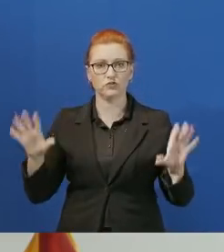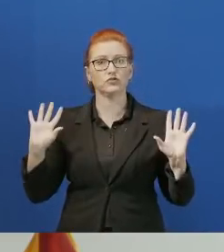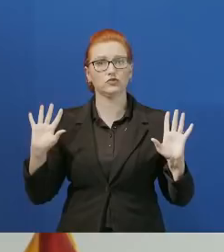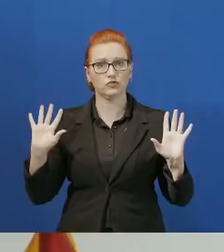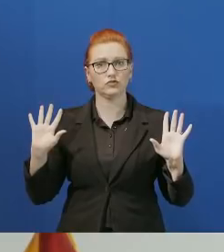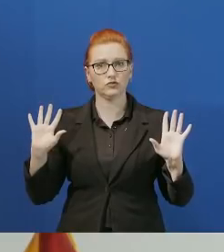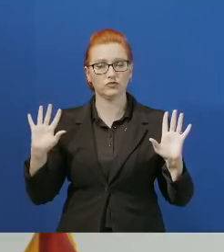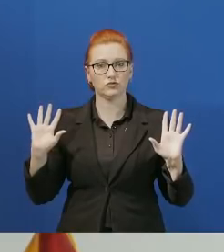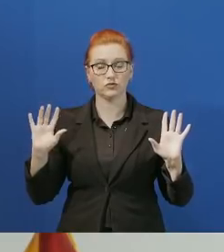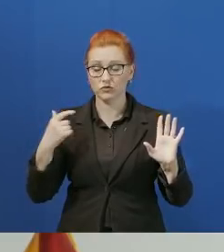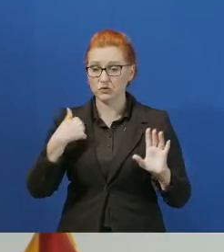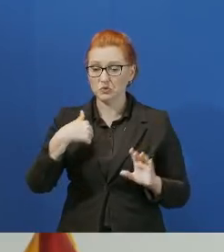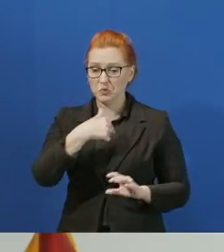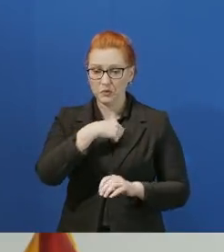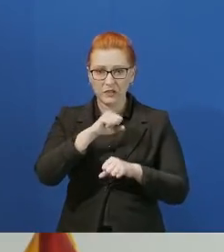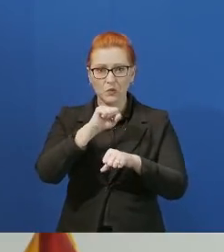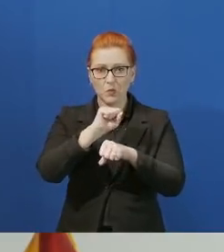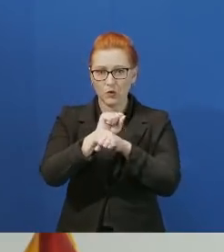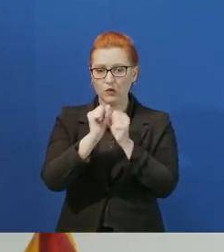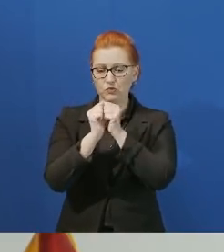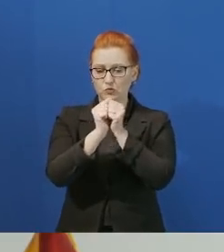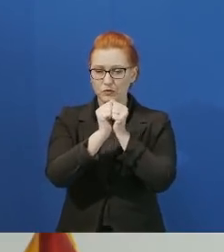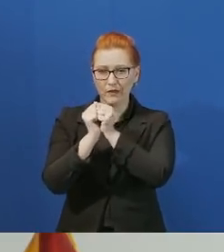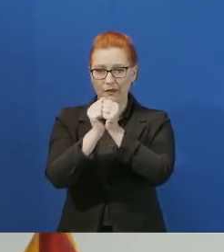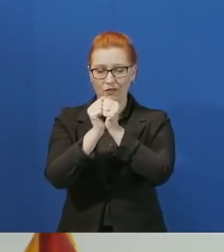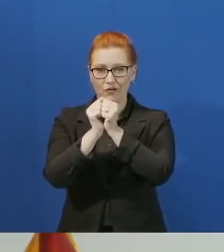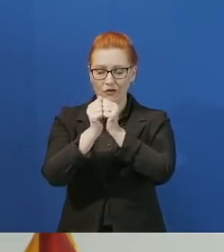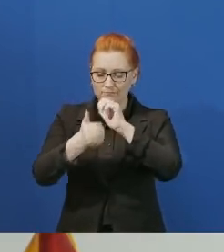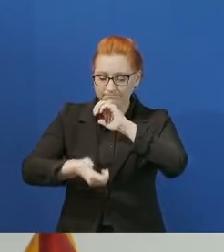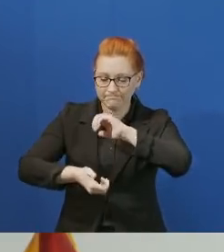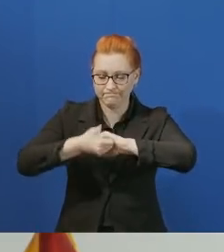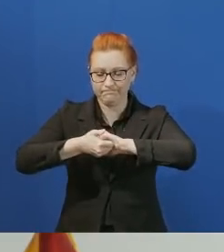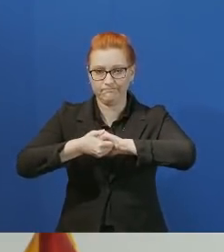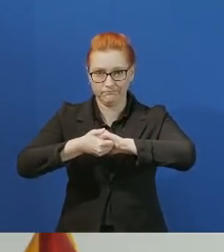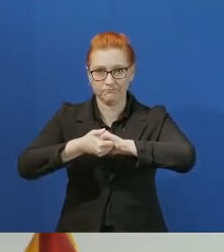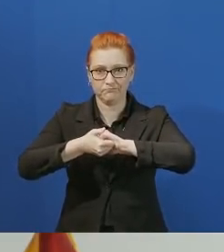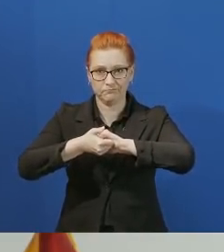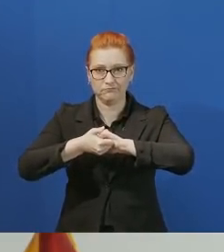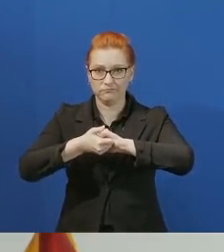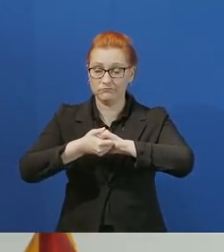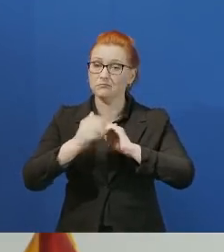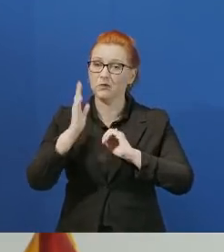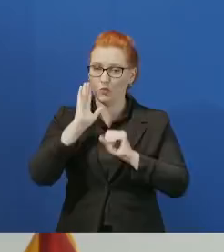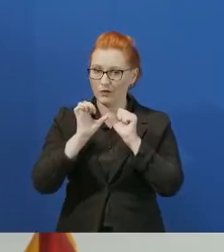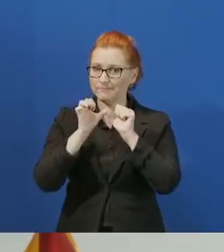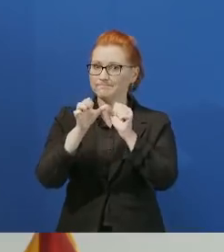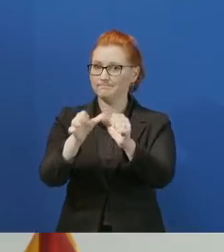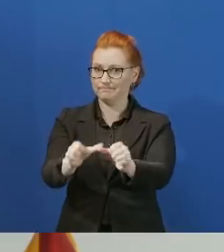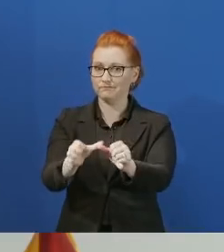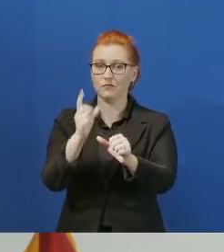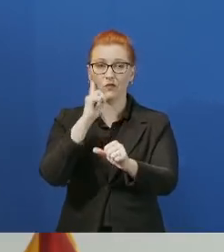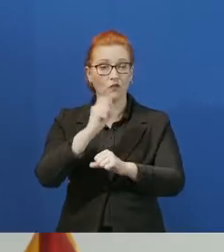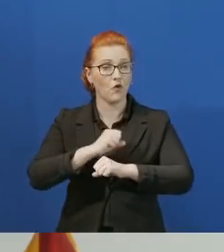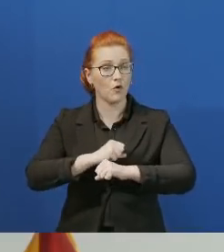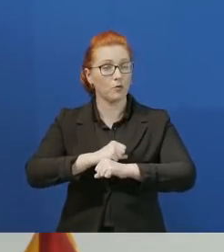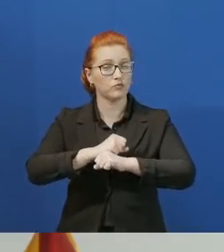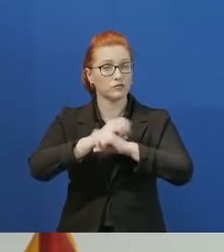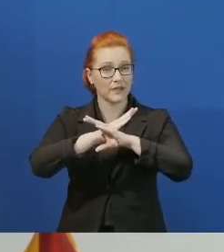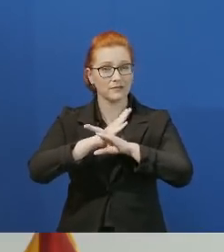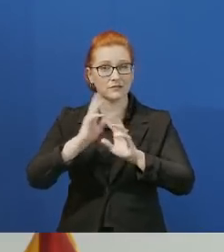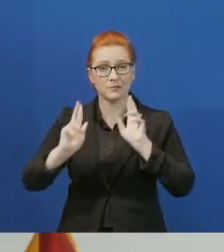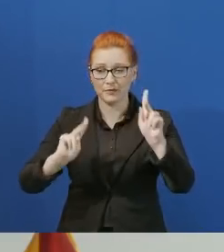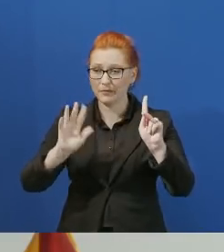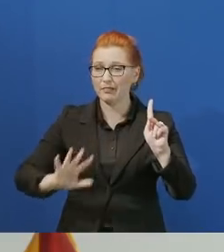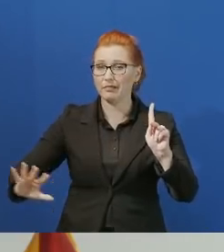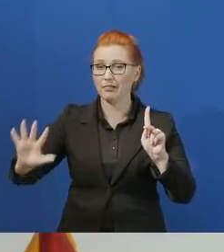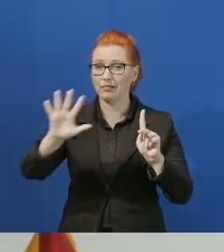we've united together, and we're going to continue to take that approach to protect our citizens, to let public health lead,